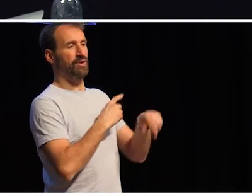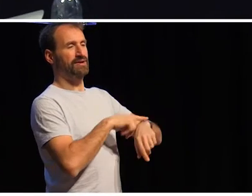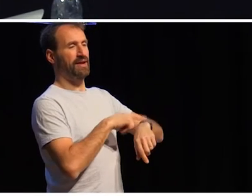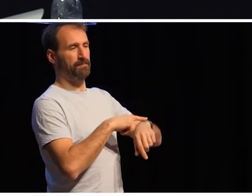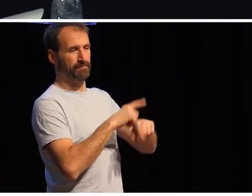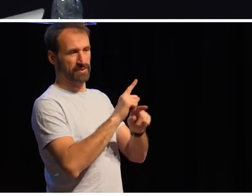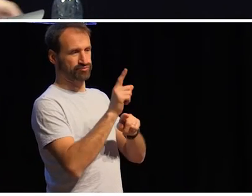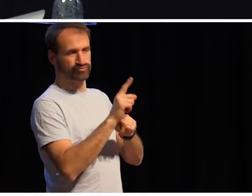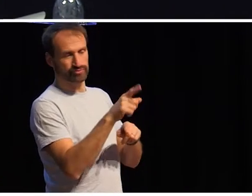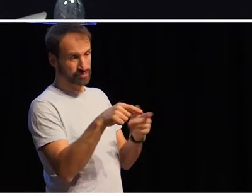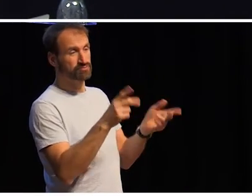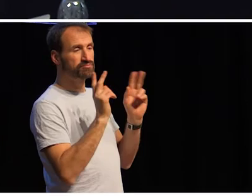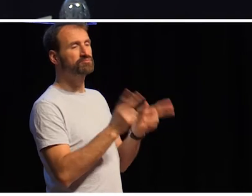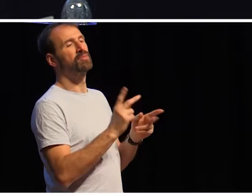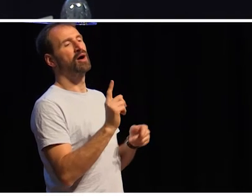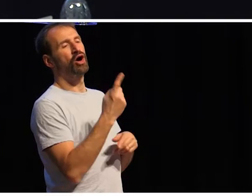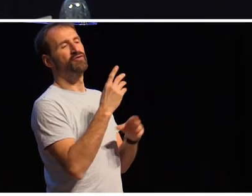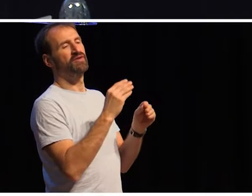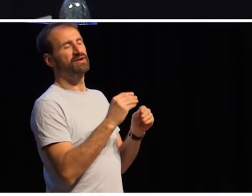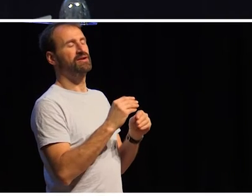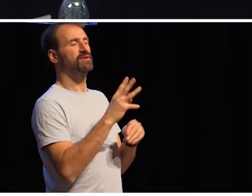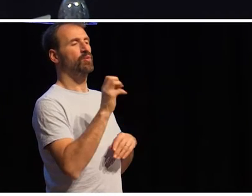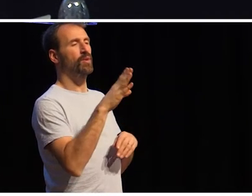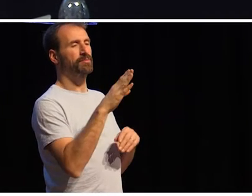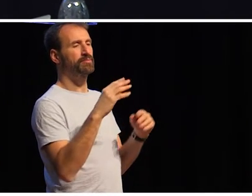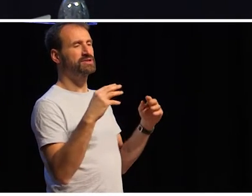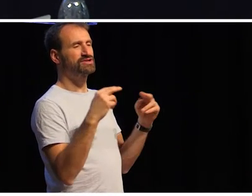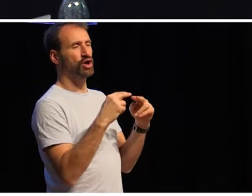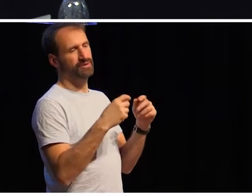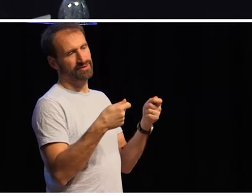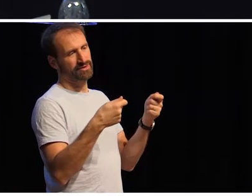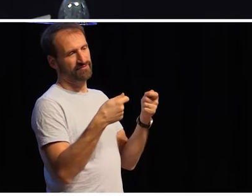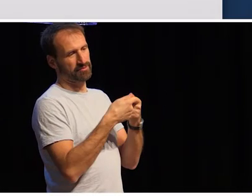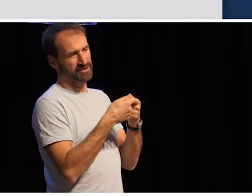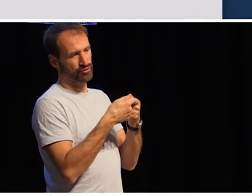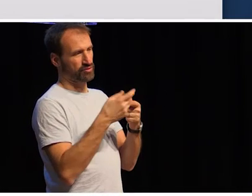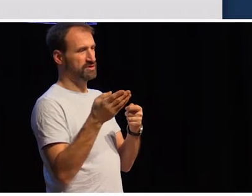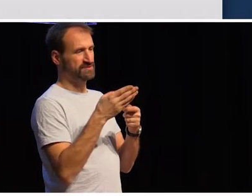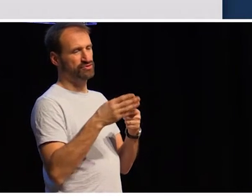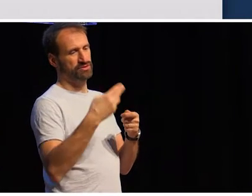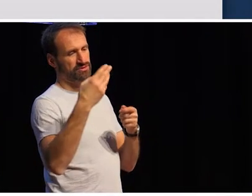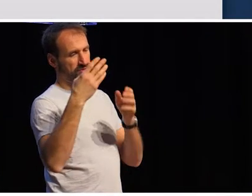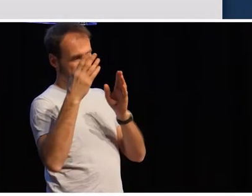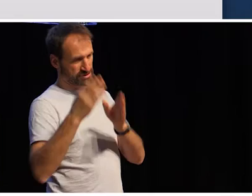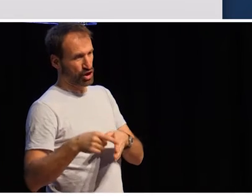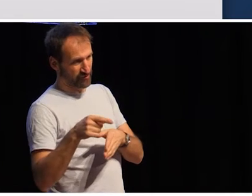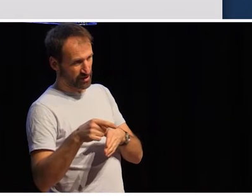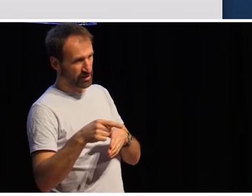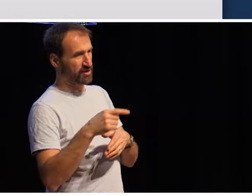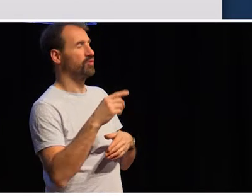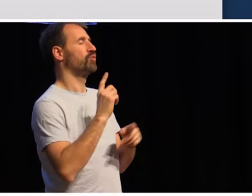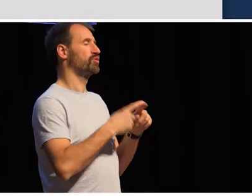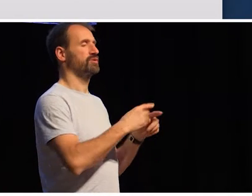a WebSocket connection between the server process and the web page.